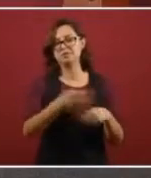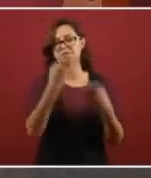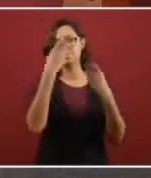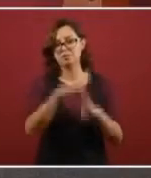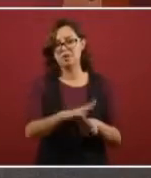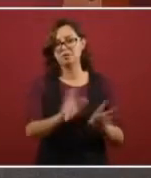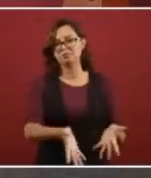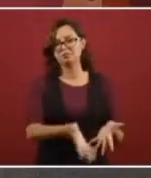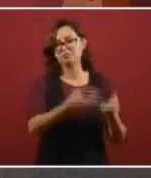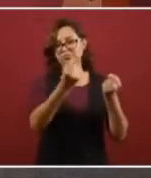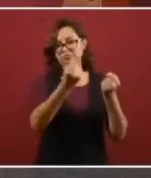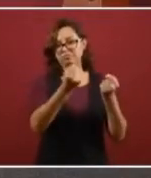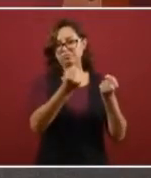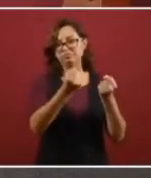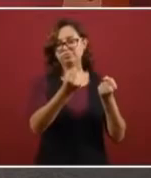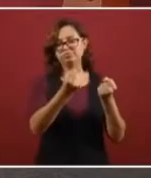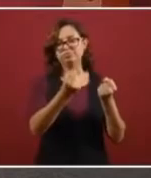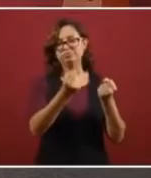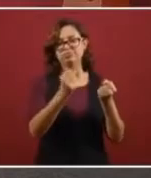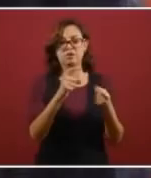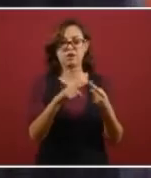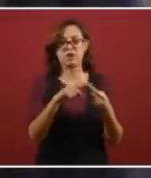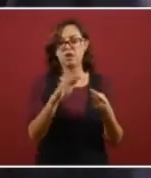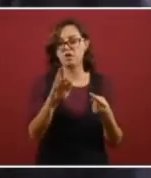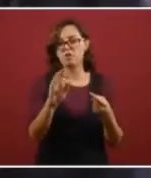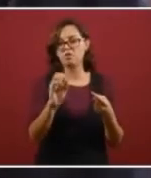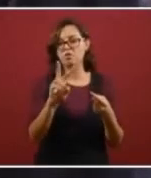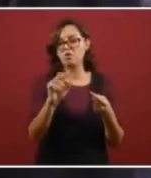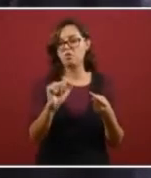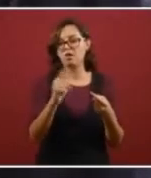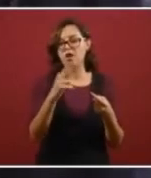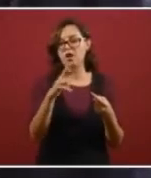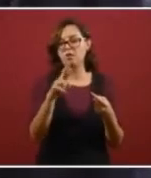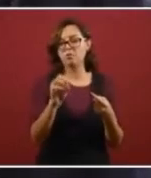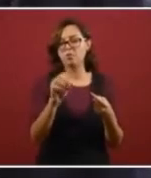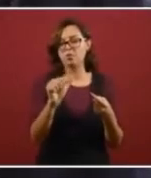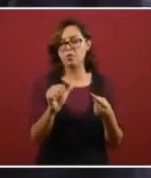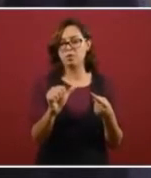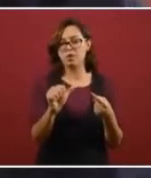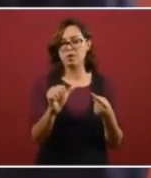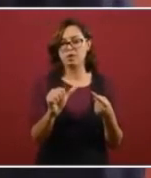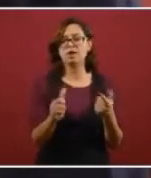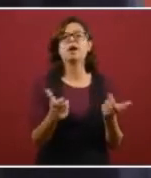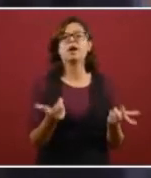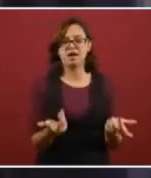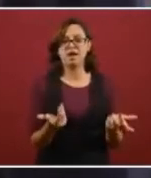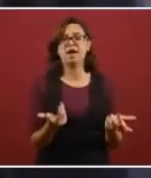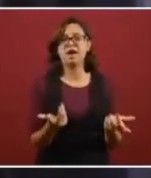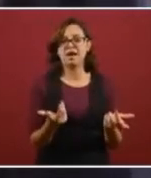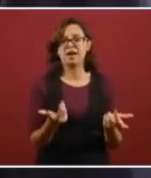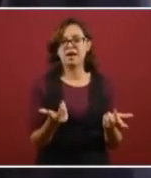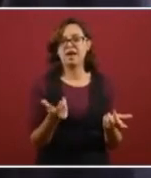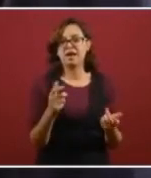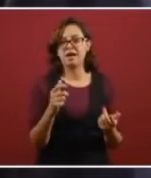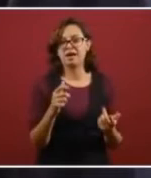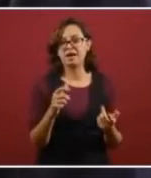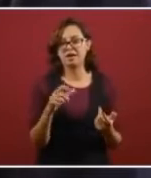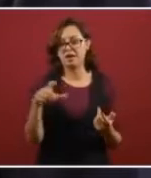the banks which is what now is called fava throw and yes